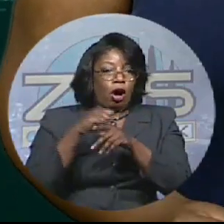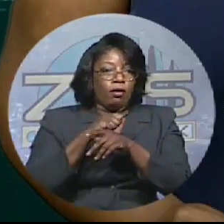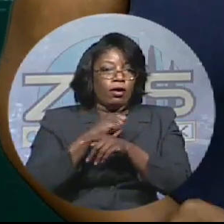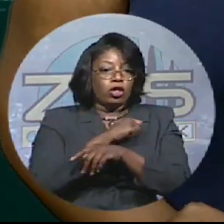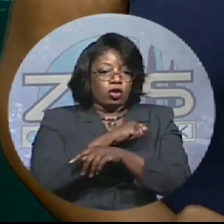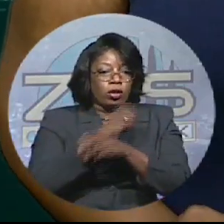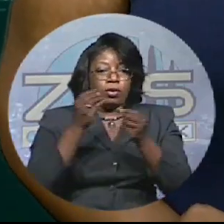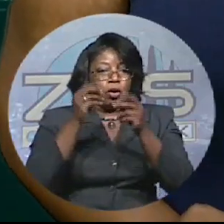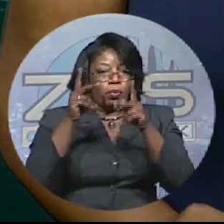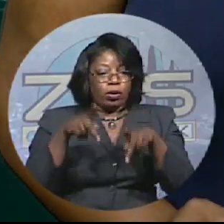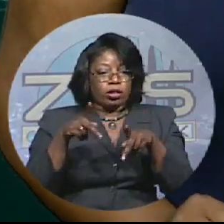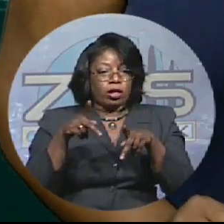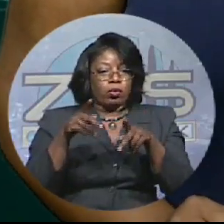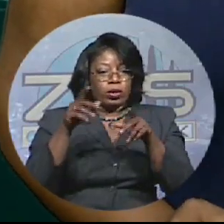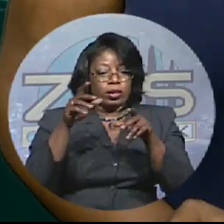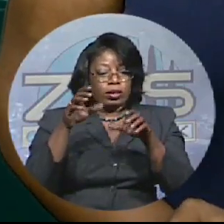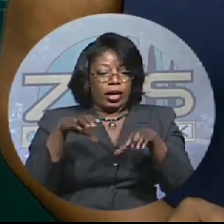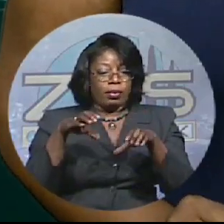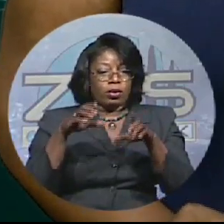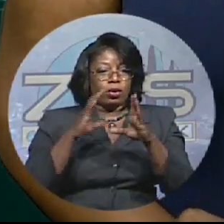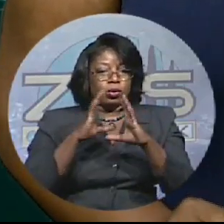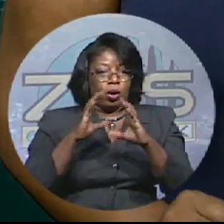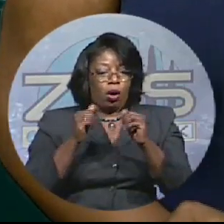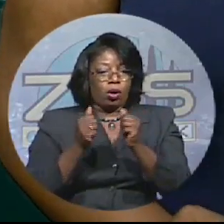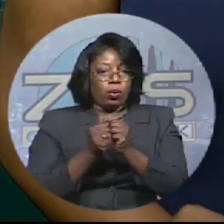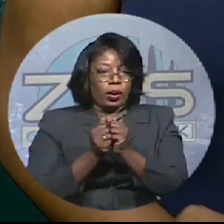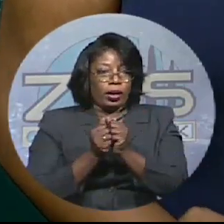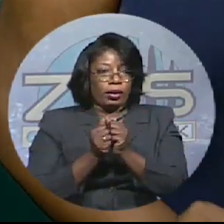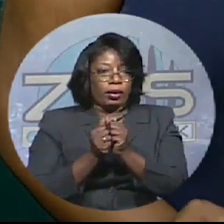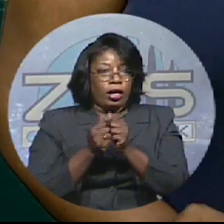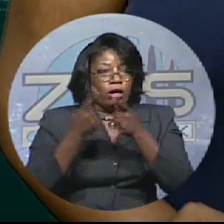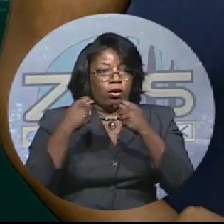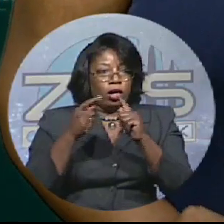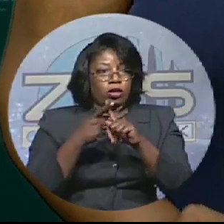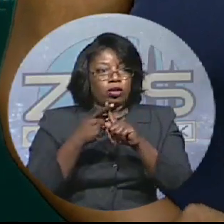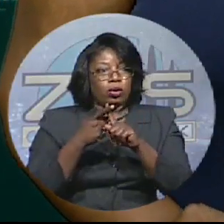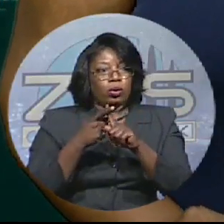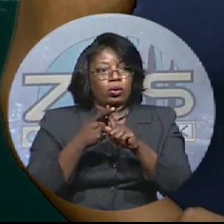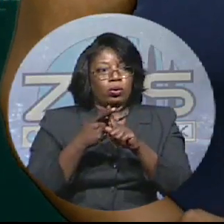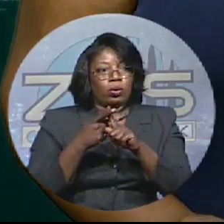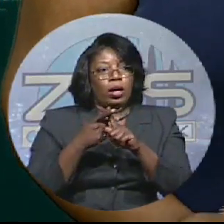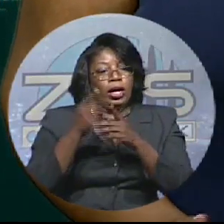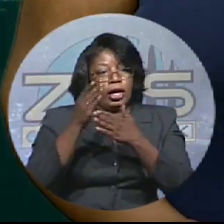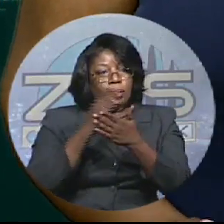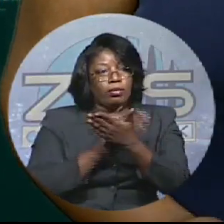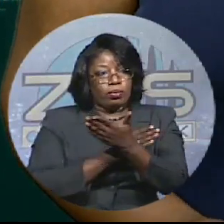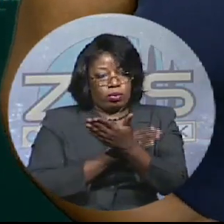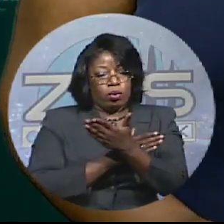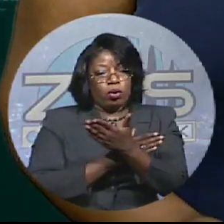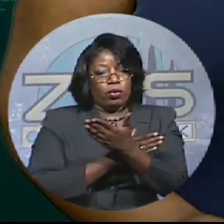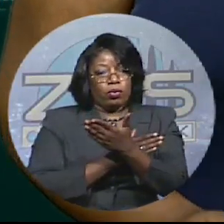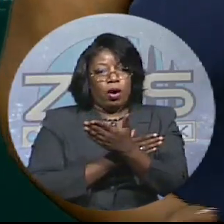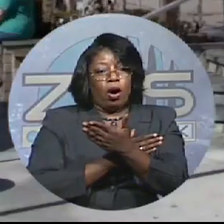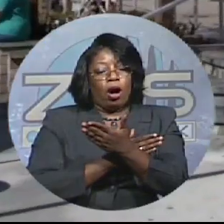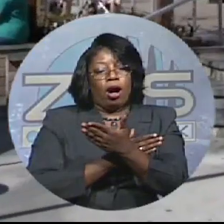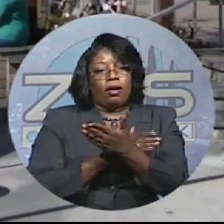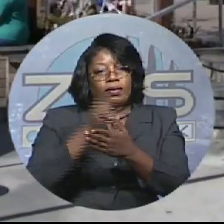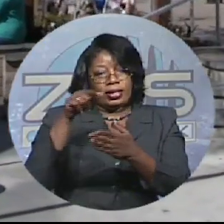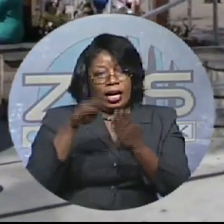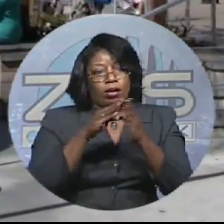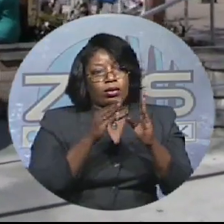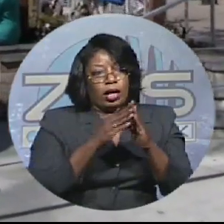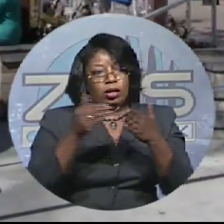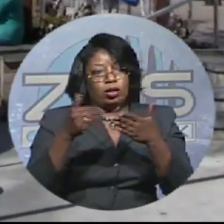was available for comment. Over the years, considerable effort has been made to improve the appeal of downtown with the